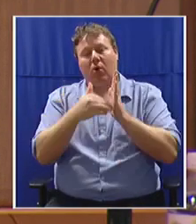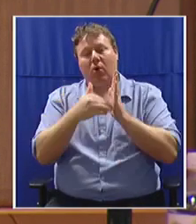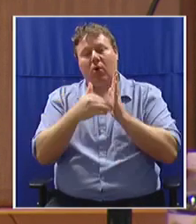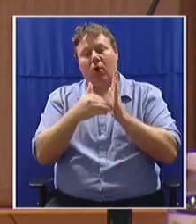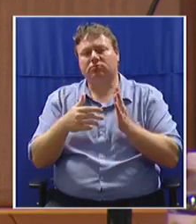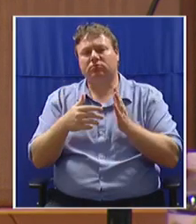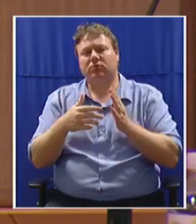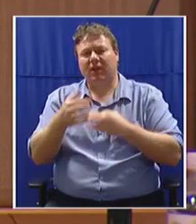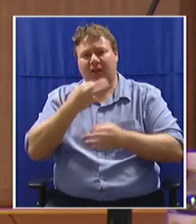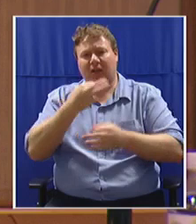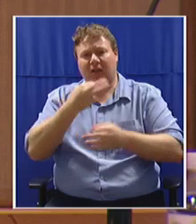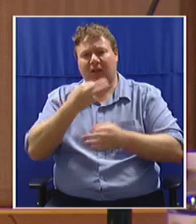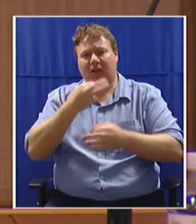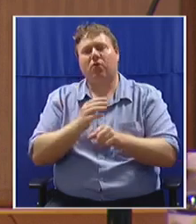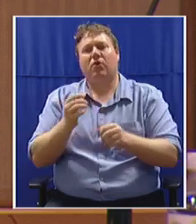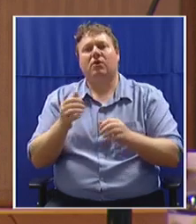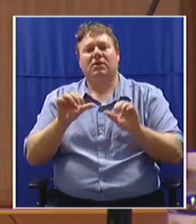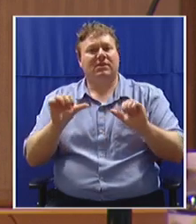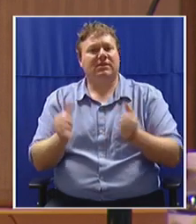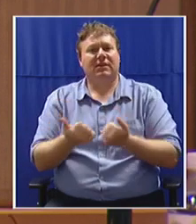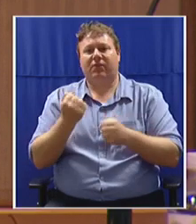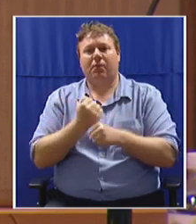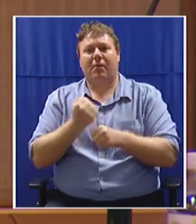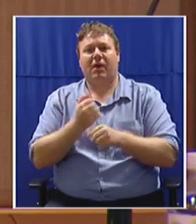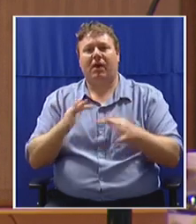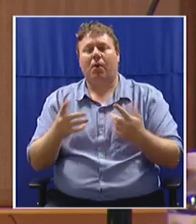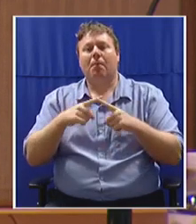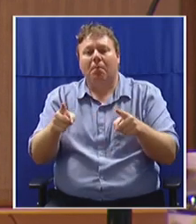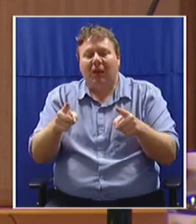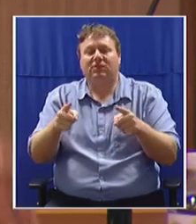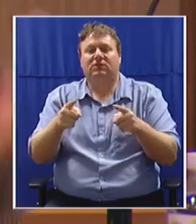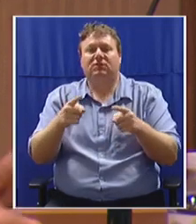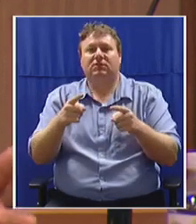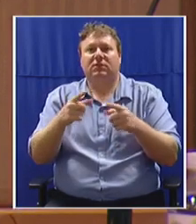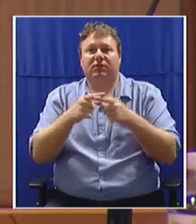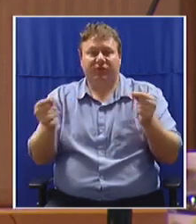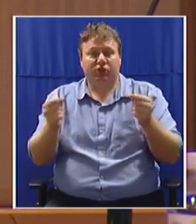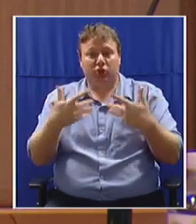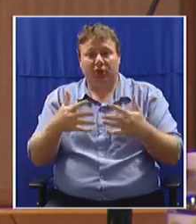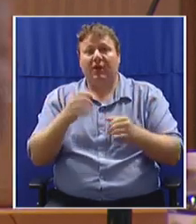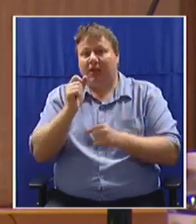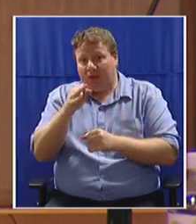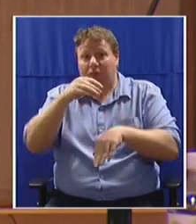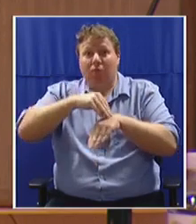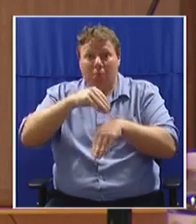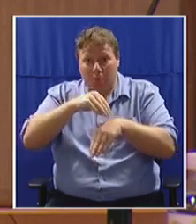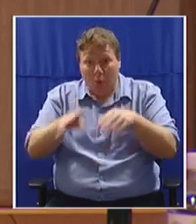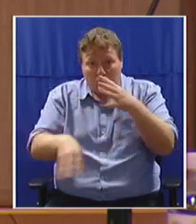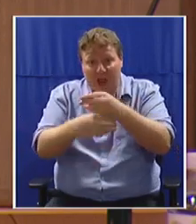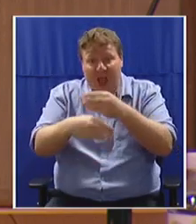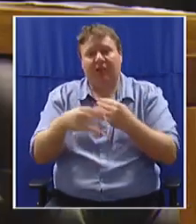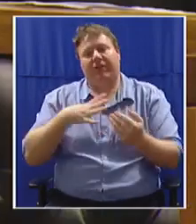success? But somehow you have covered me in this very response that you have done. But you have got more. You can still say more. Thank you very